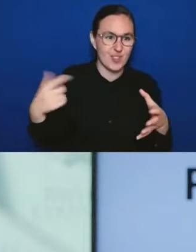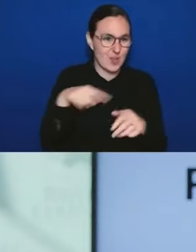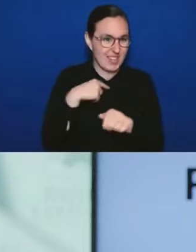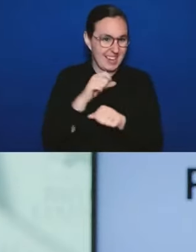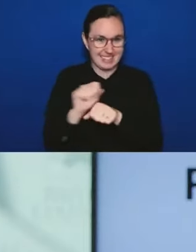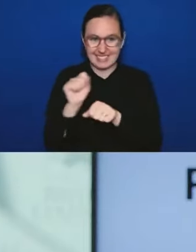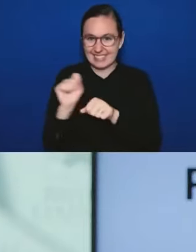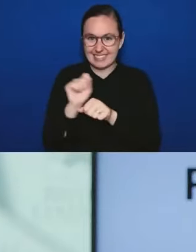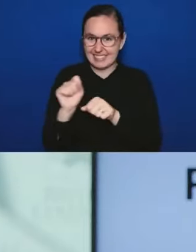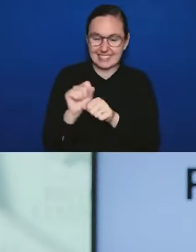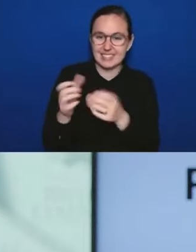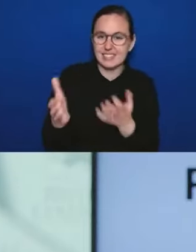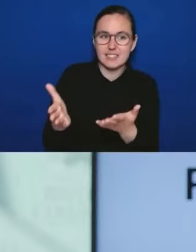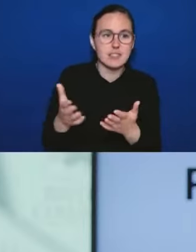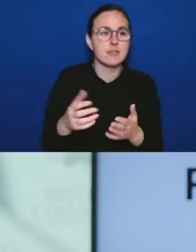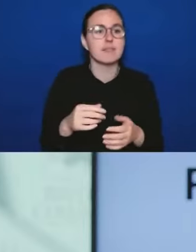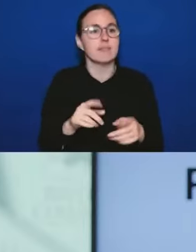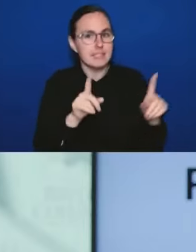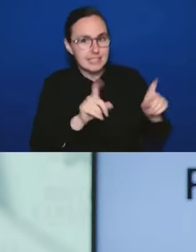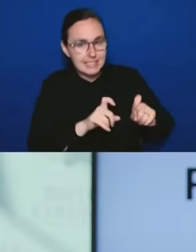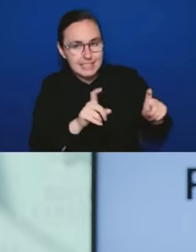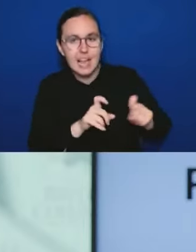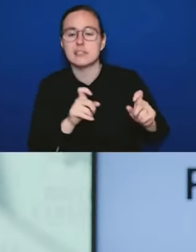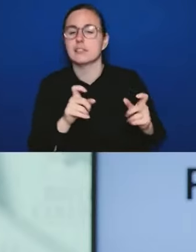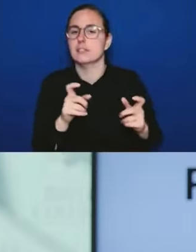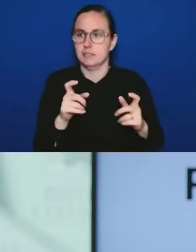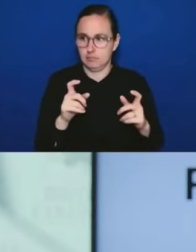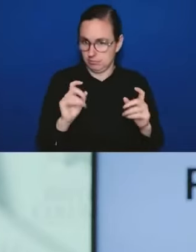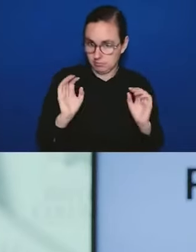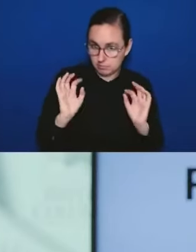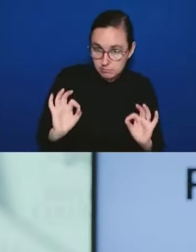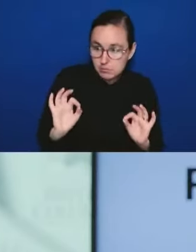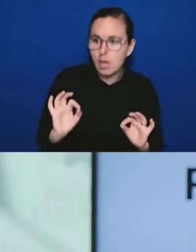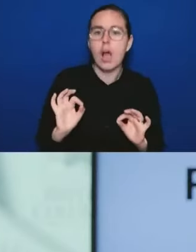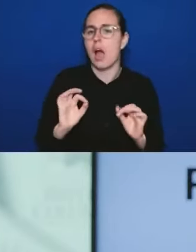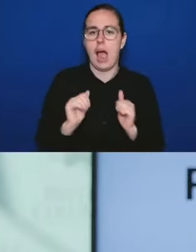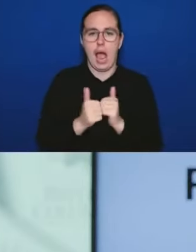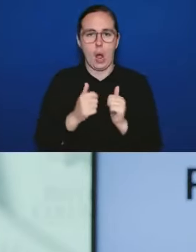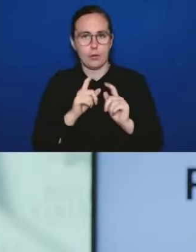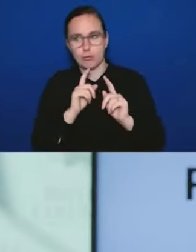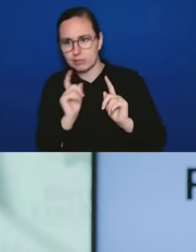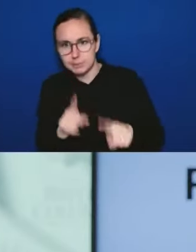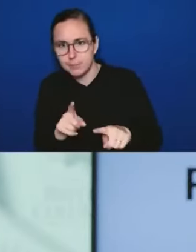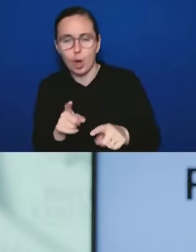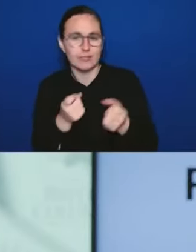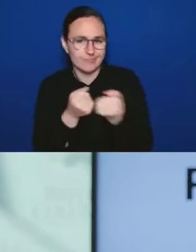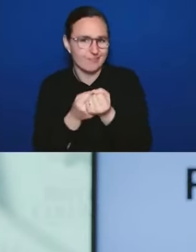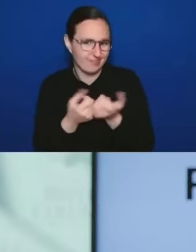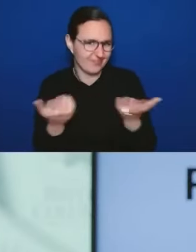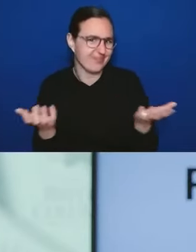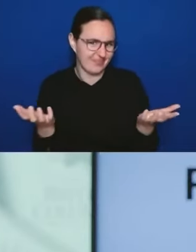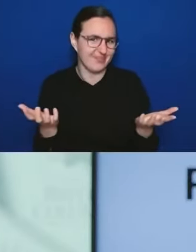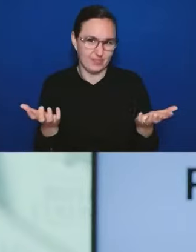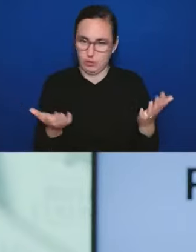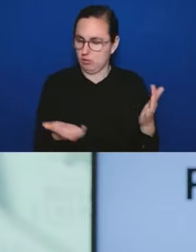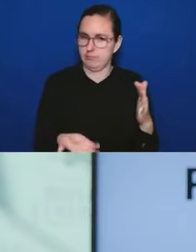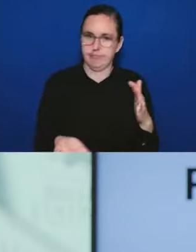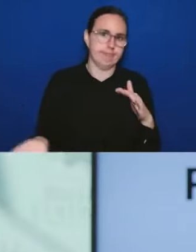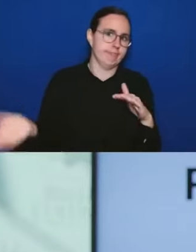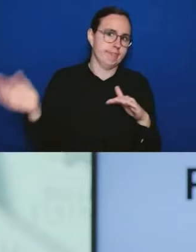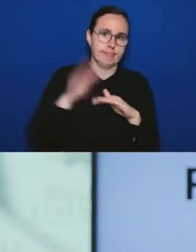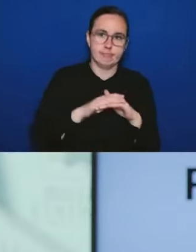our testing and our response to testing. And you see that in the massive increase in CT and MRI capacity, which is one part